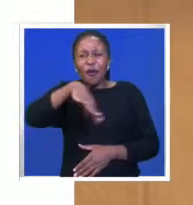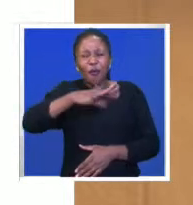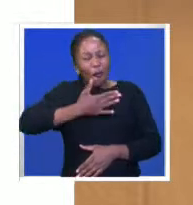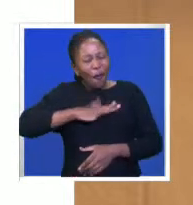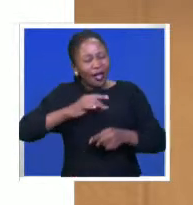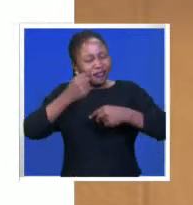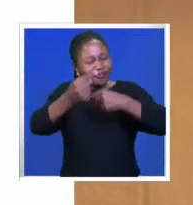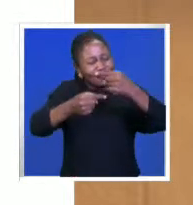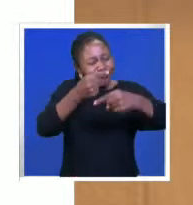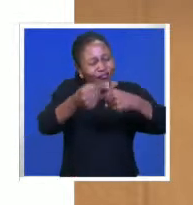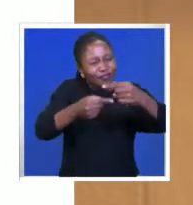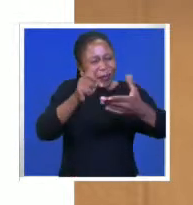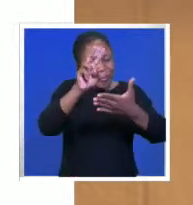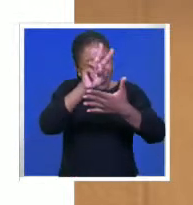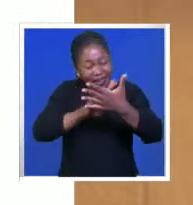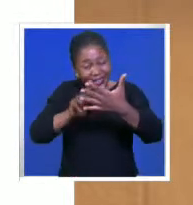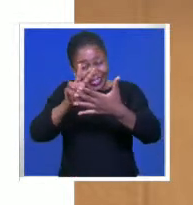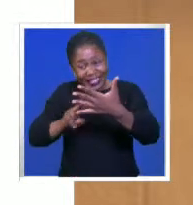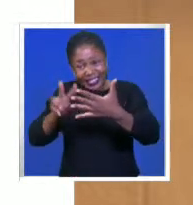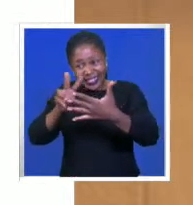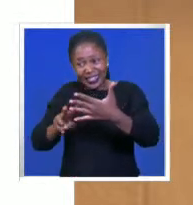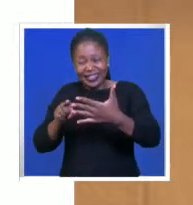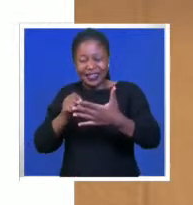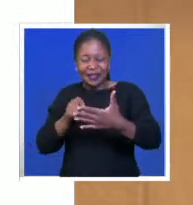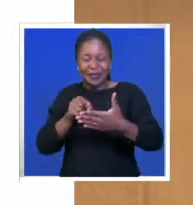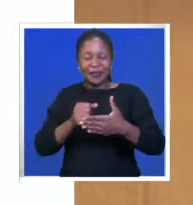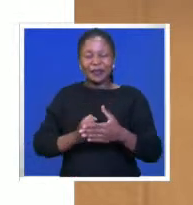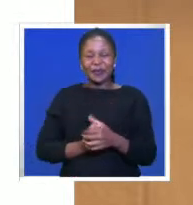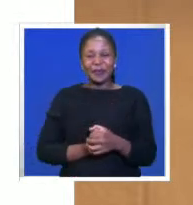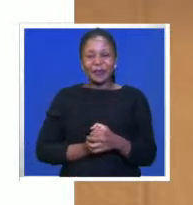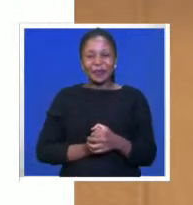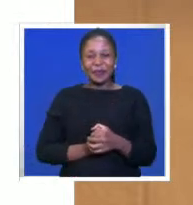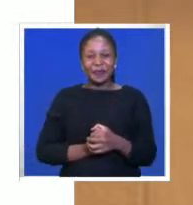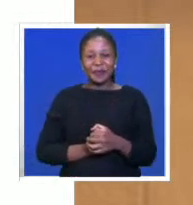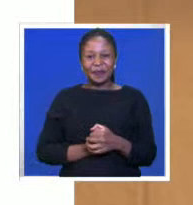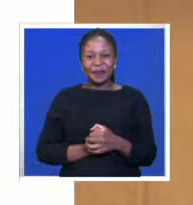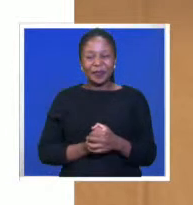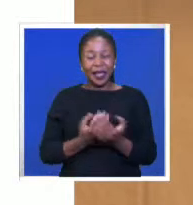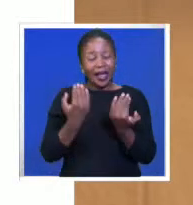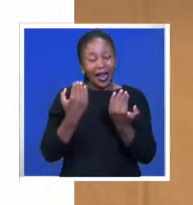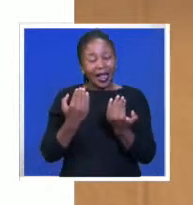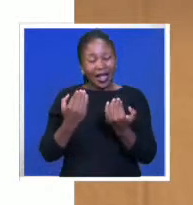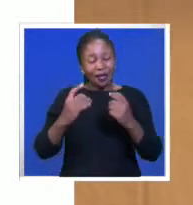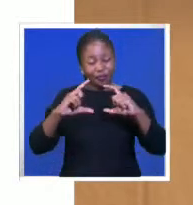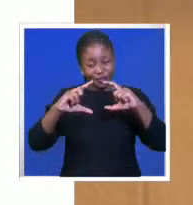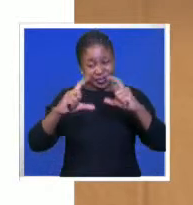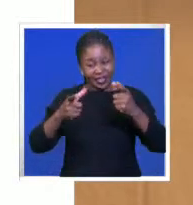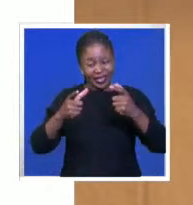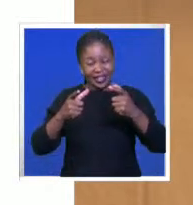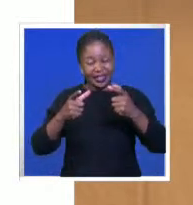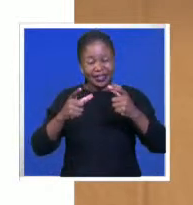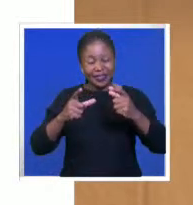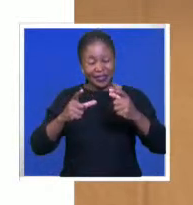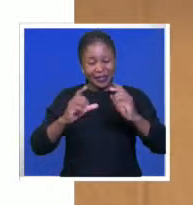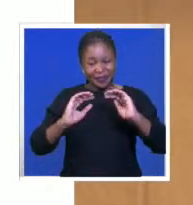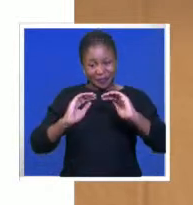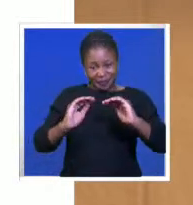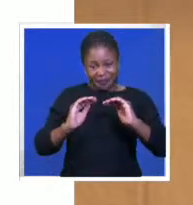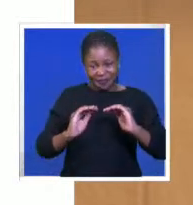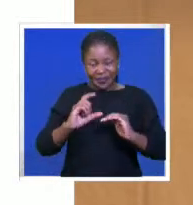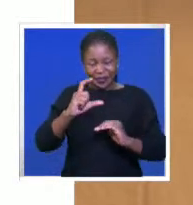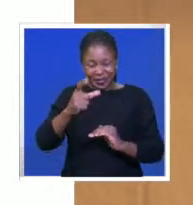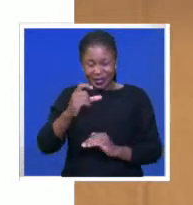of narrative text. Let me repeat. Now, in the second paragraph, the friend is planning his way